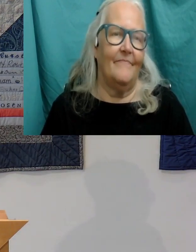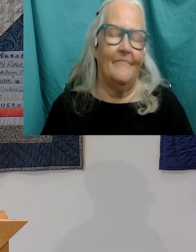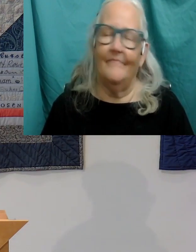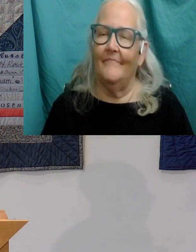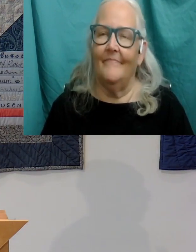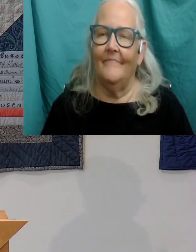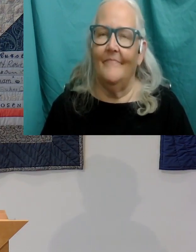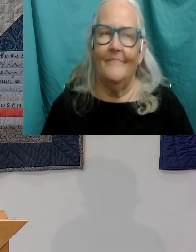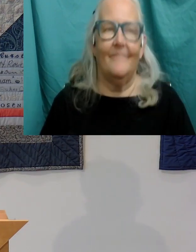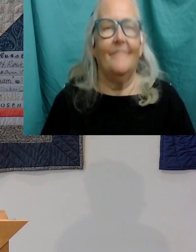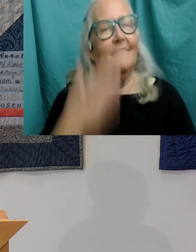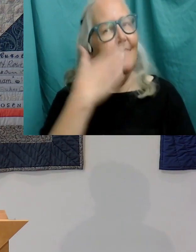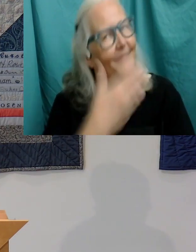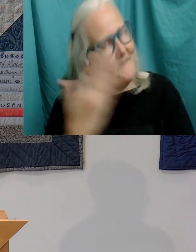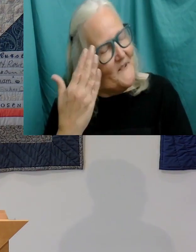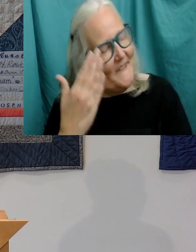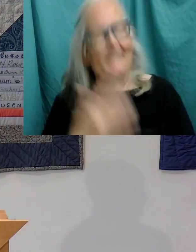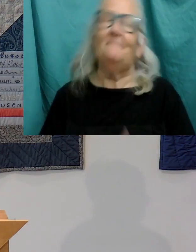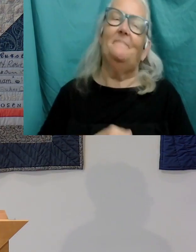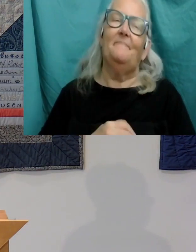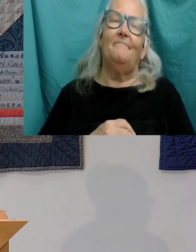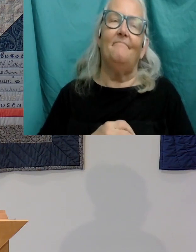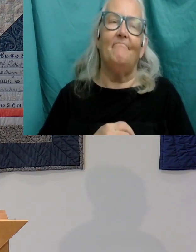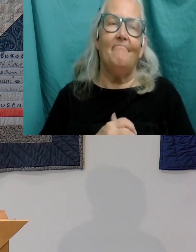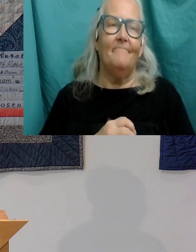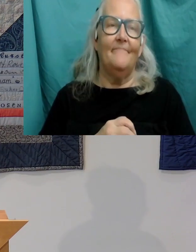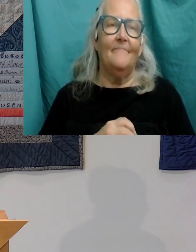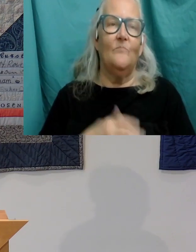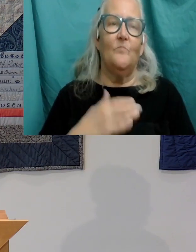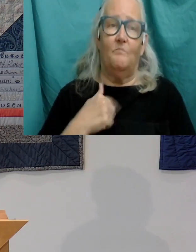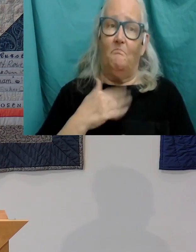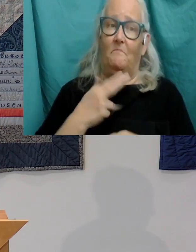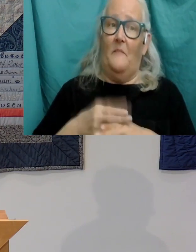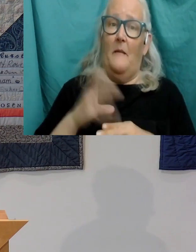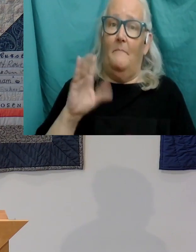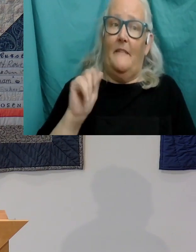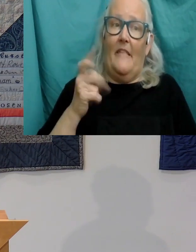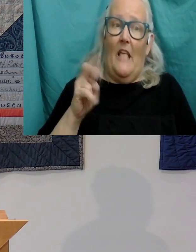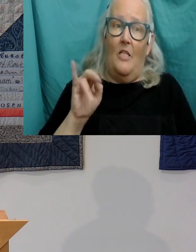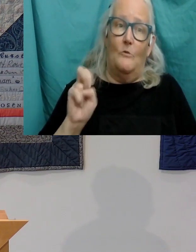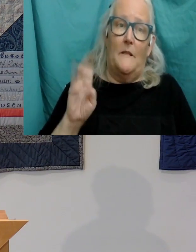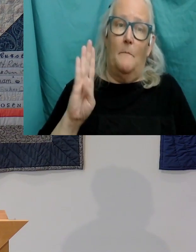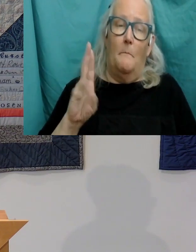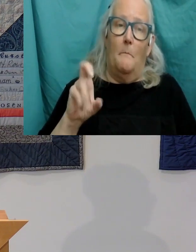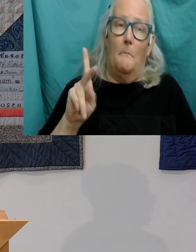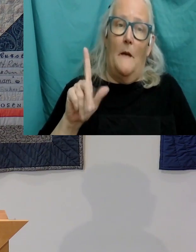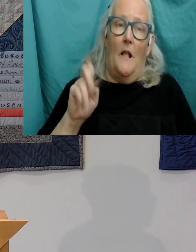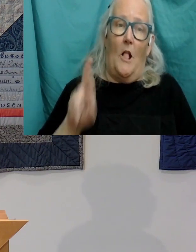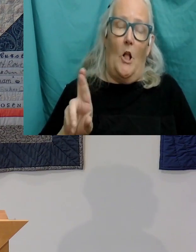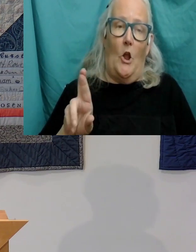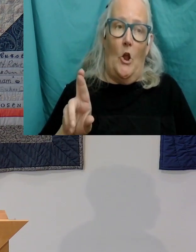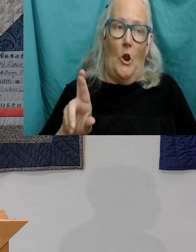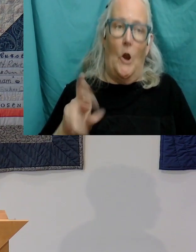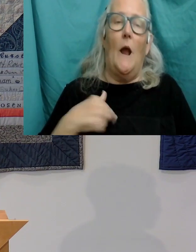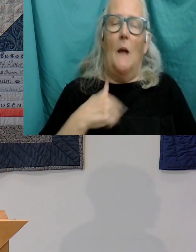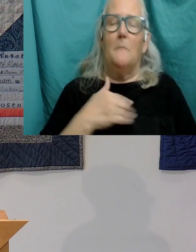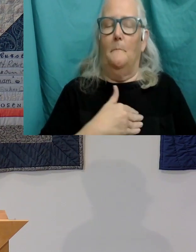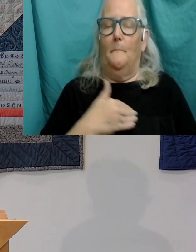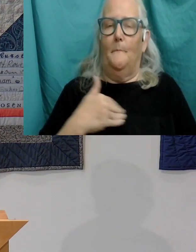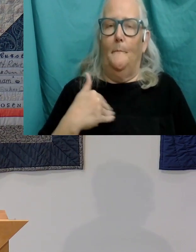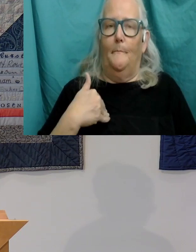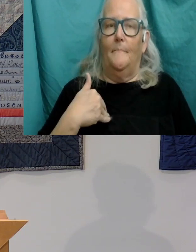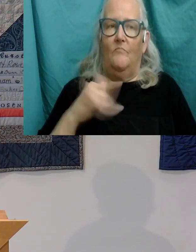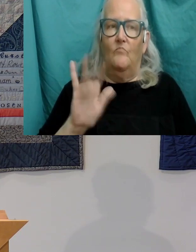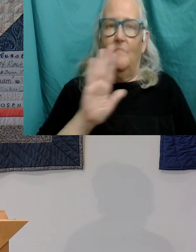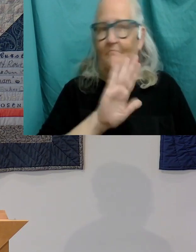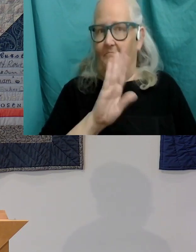Good morning. My name is Catherine Buckler, and I'm a member of your Board